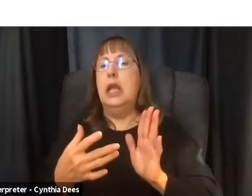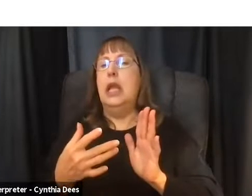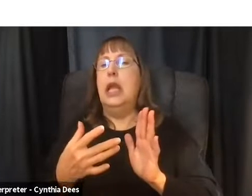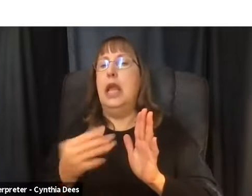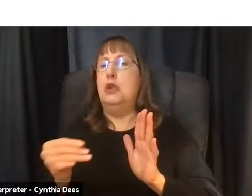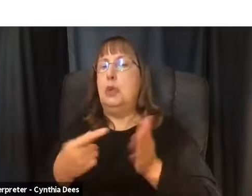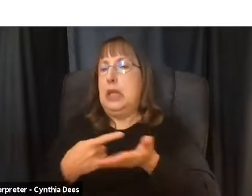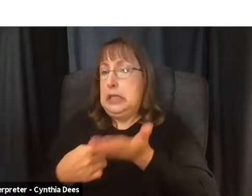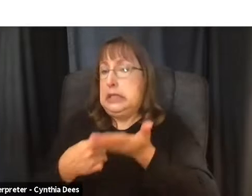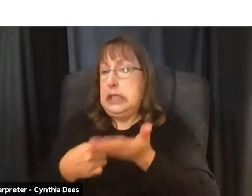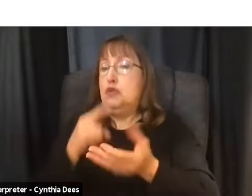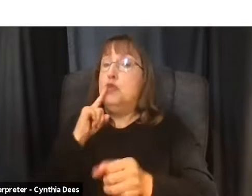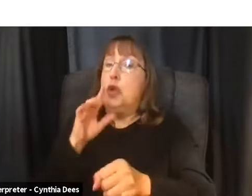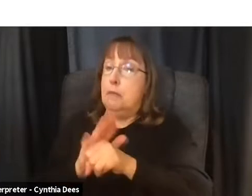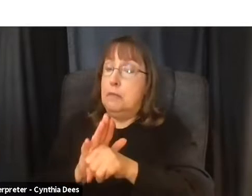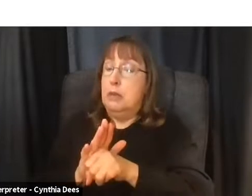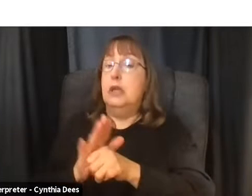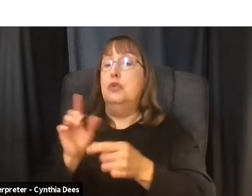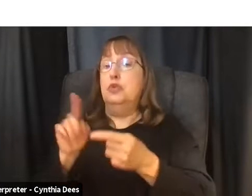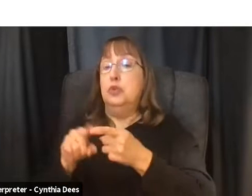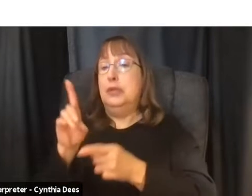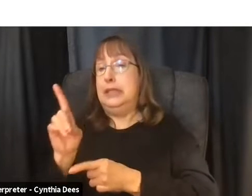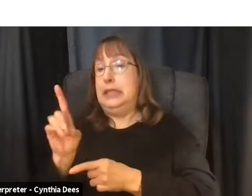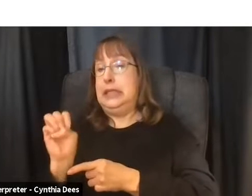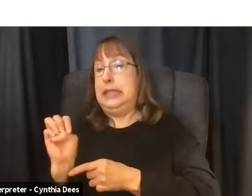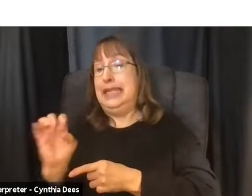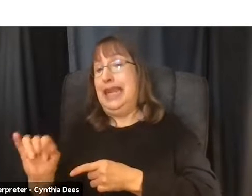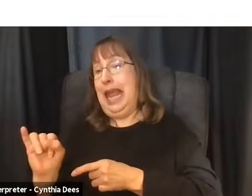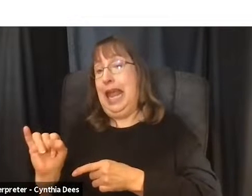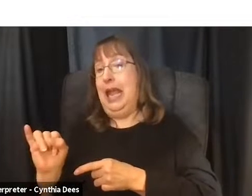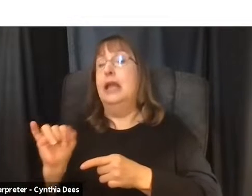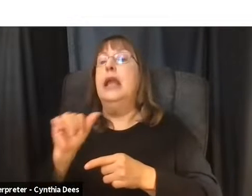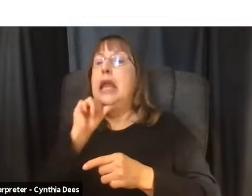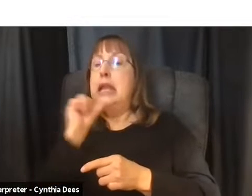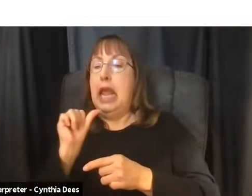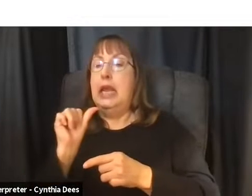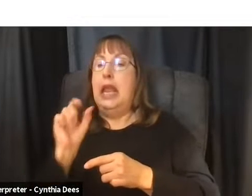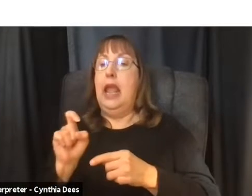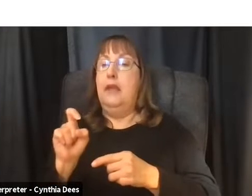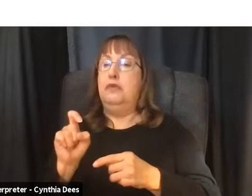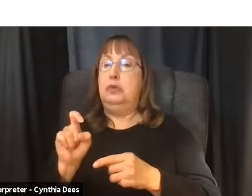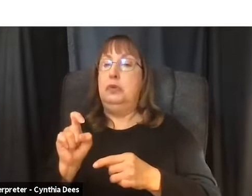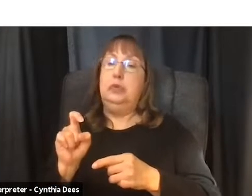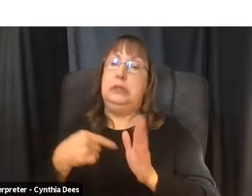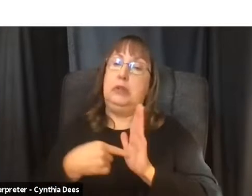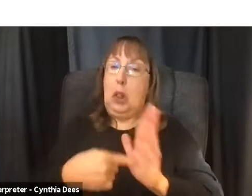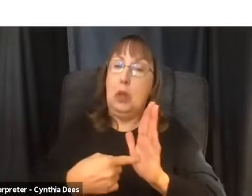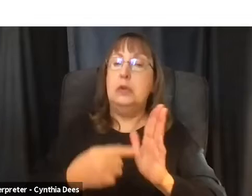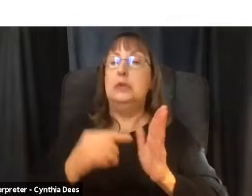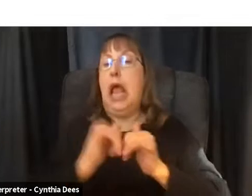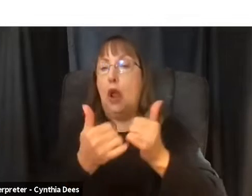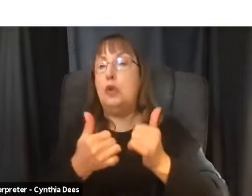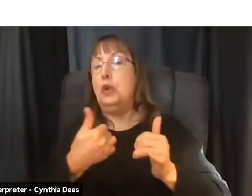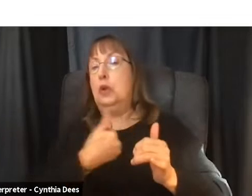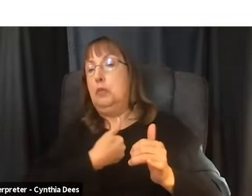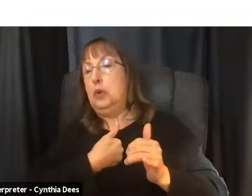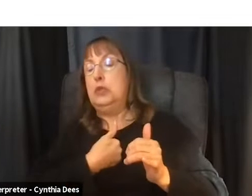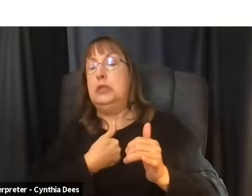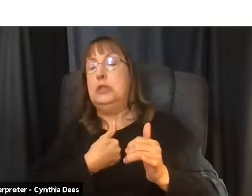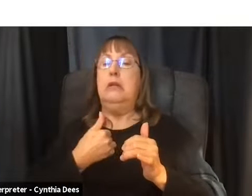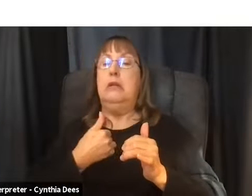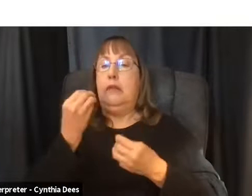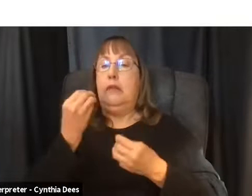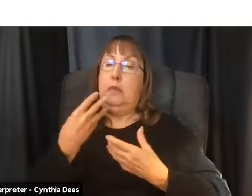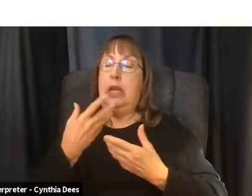your commitments to DE&I without disclosing how your personal information or identities might intersect with your work in